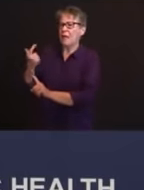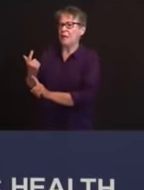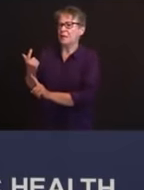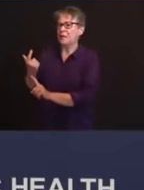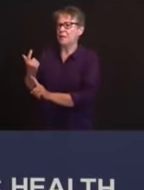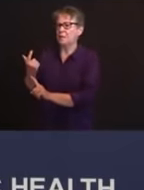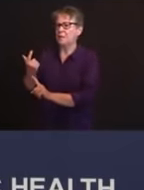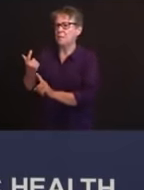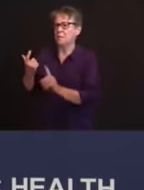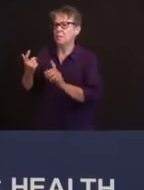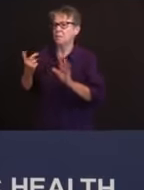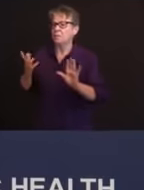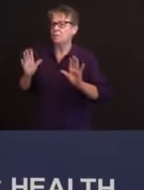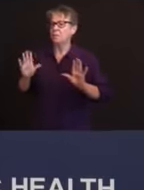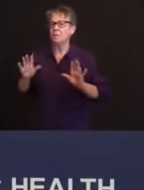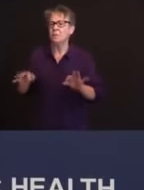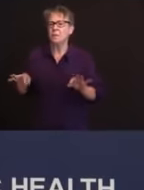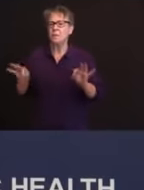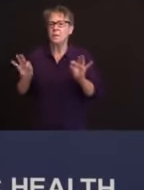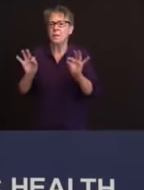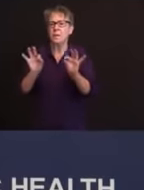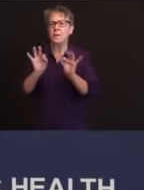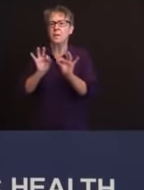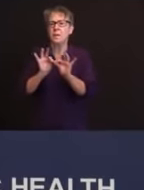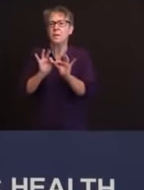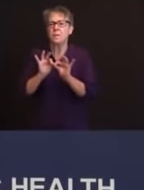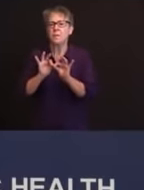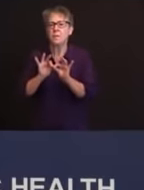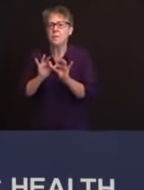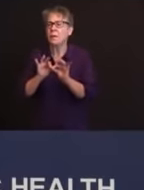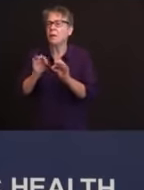as long as it's a legitimate reason to